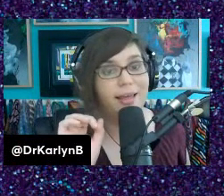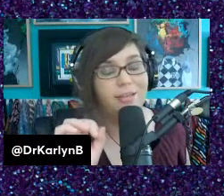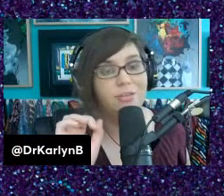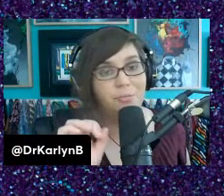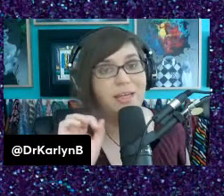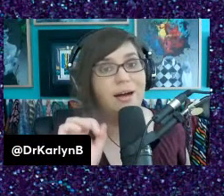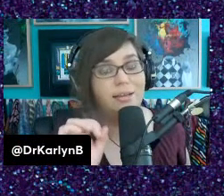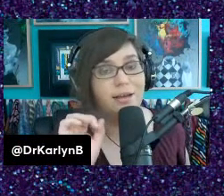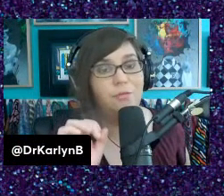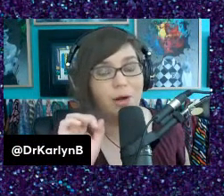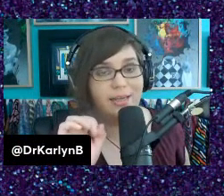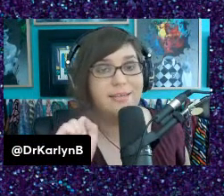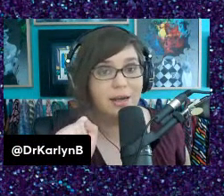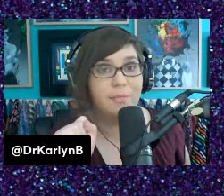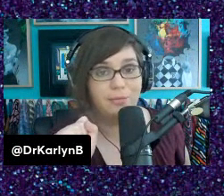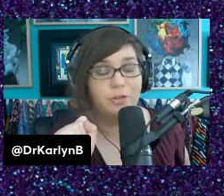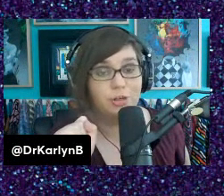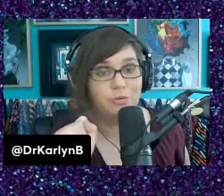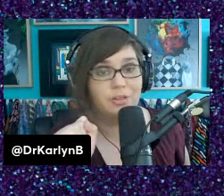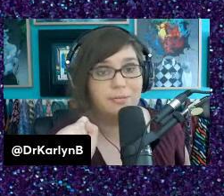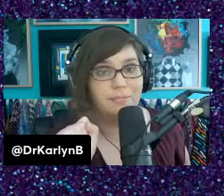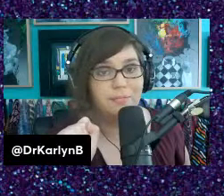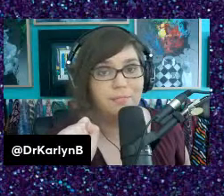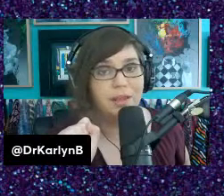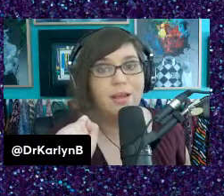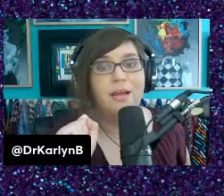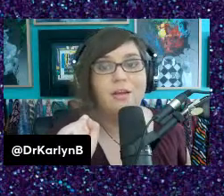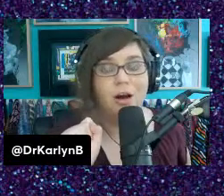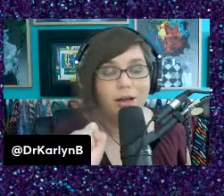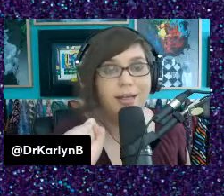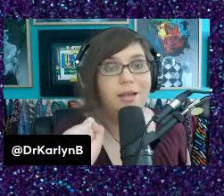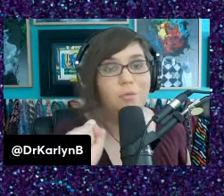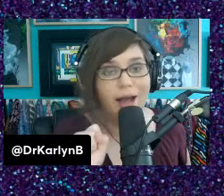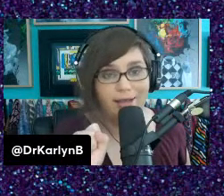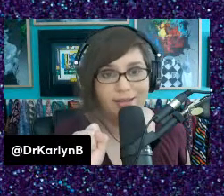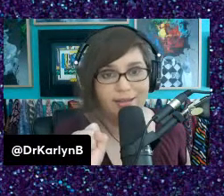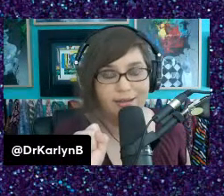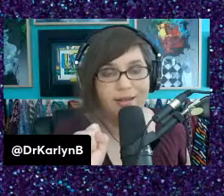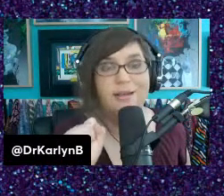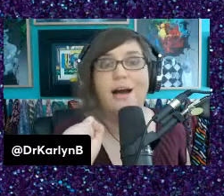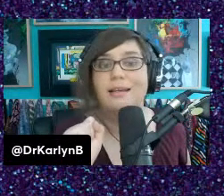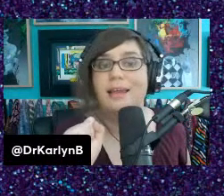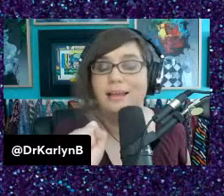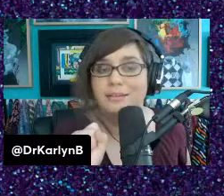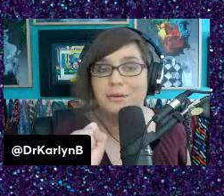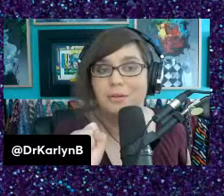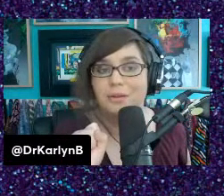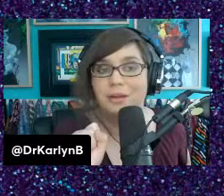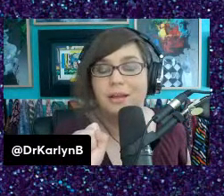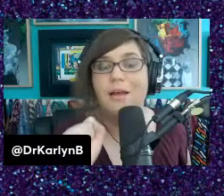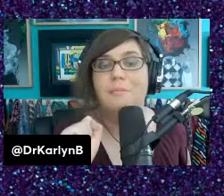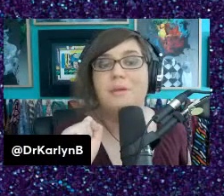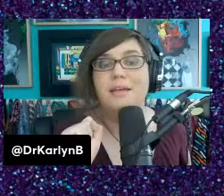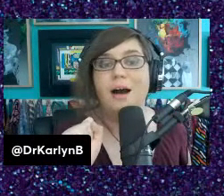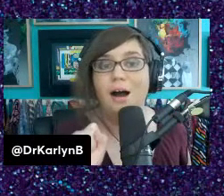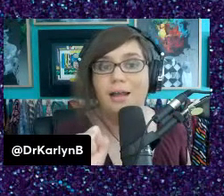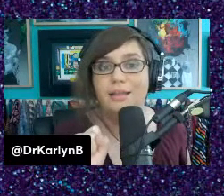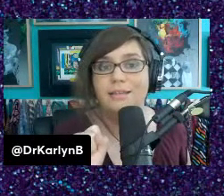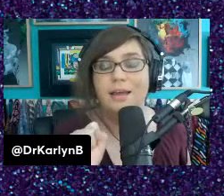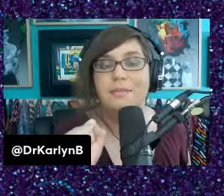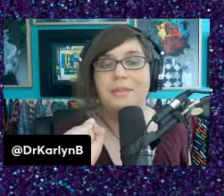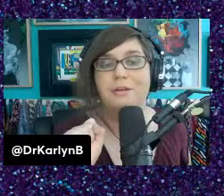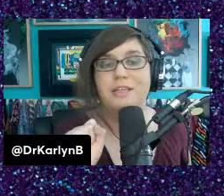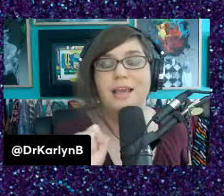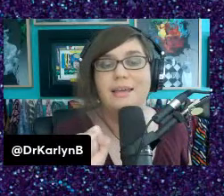get canceled because of what he said about the Jews. Kanye West got canceled